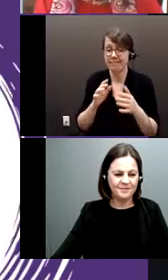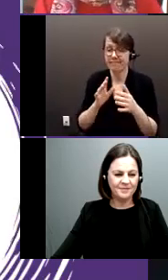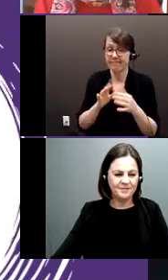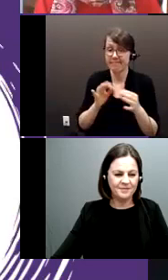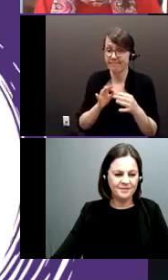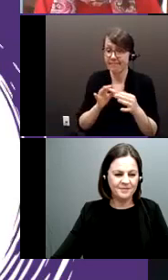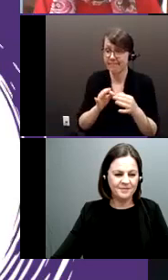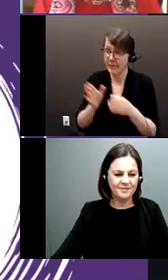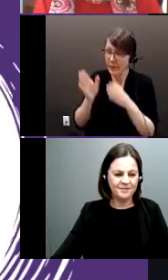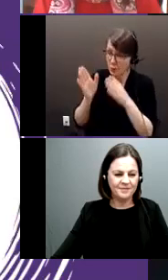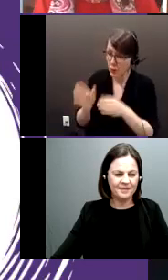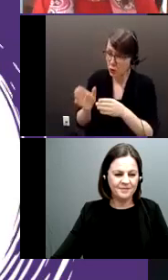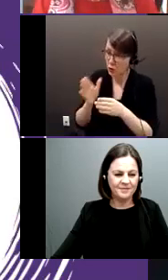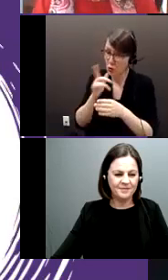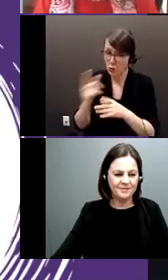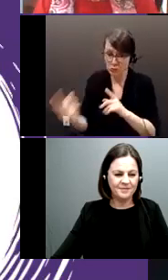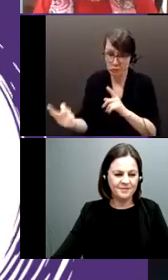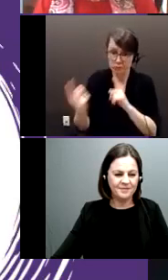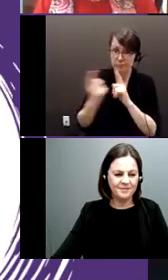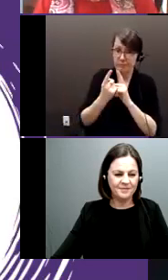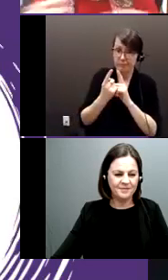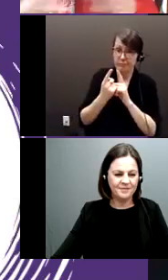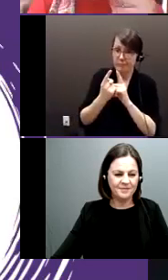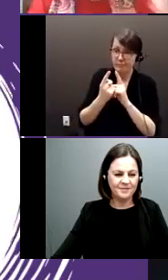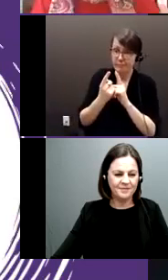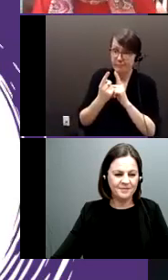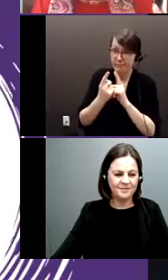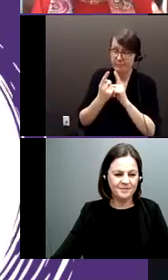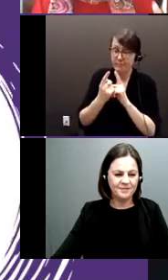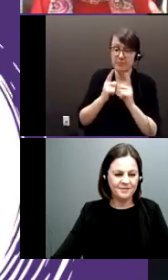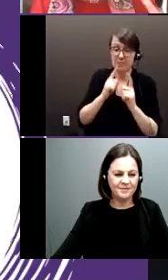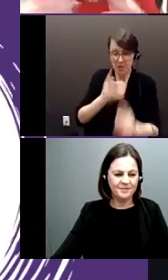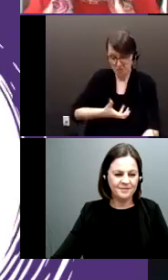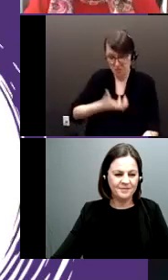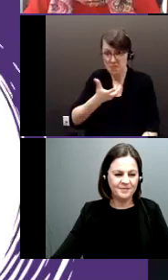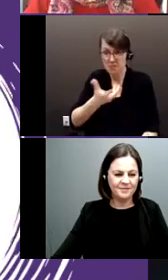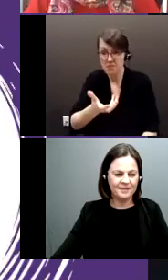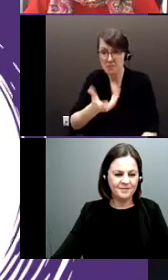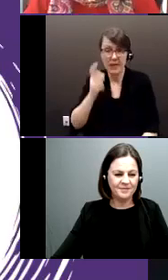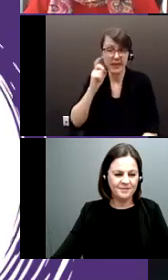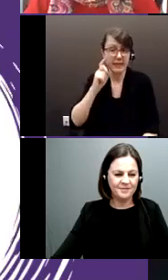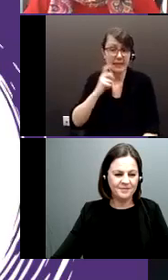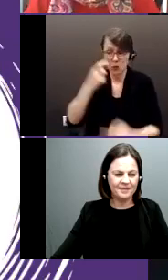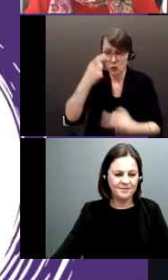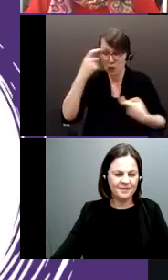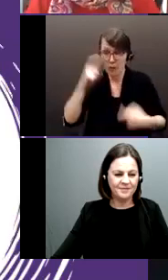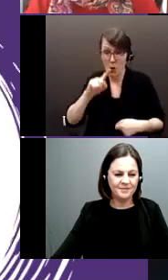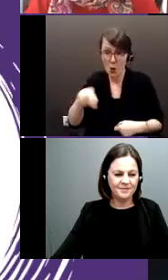sexual trauma. They're coming with the totality of their life